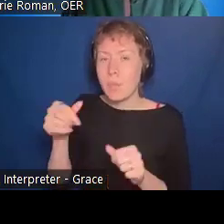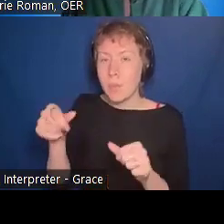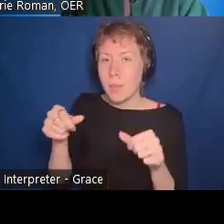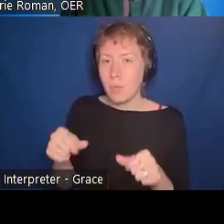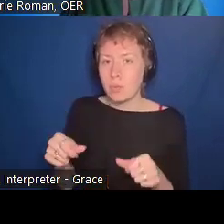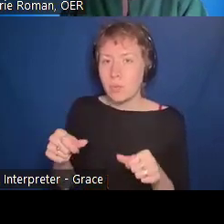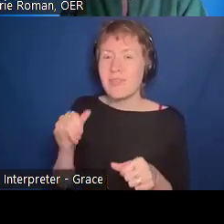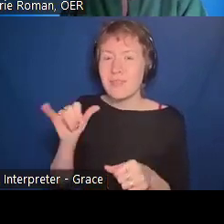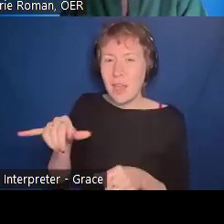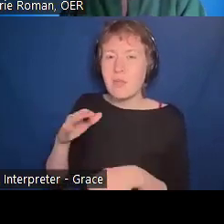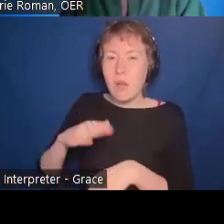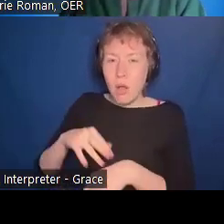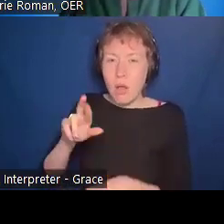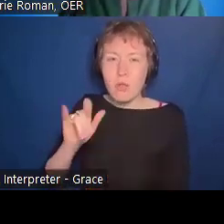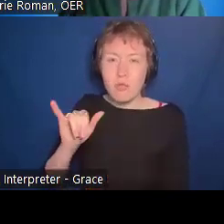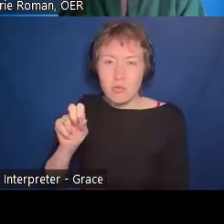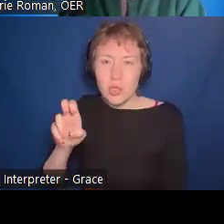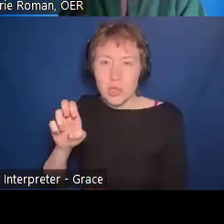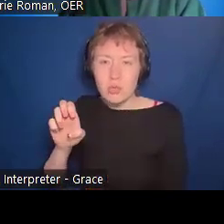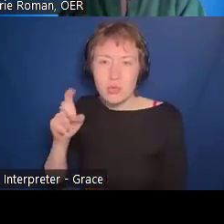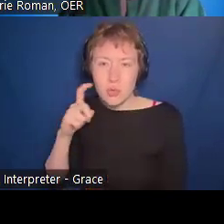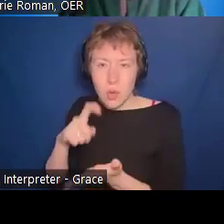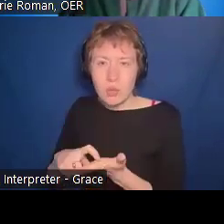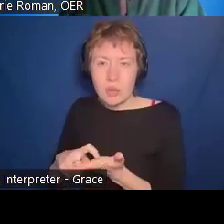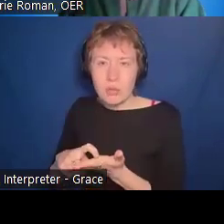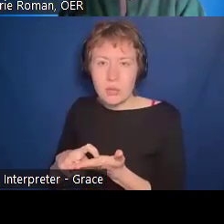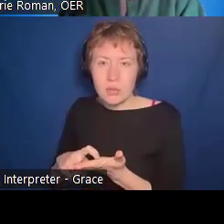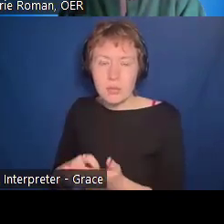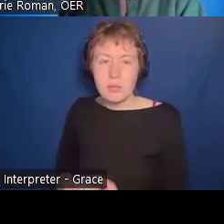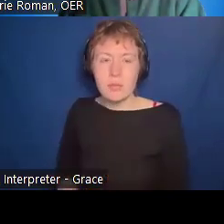notice itself that is packetless.